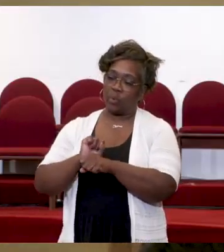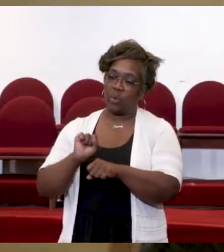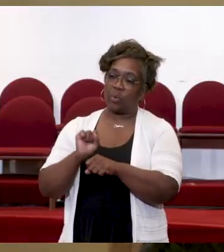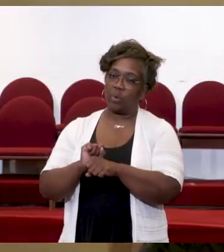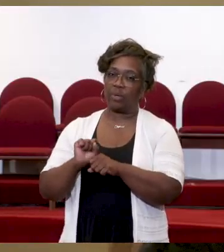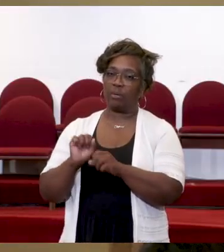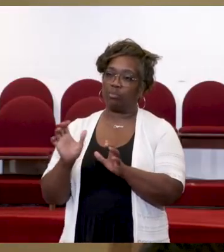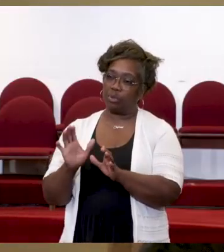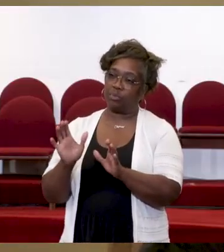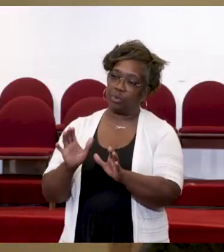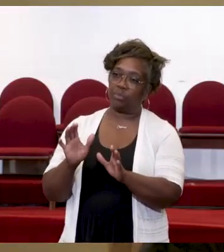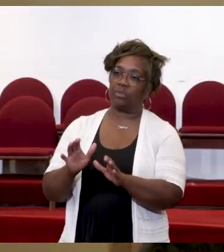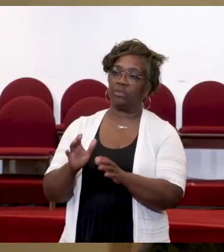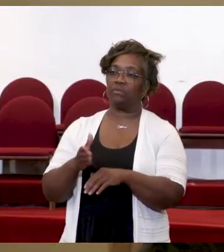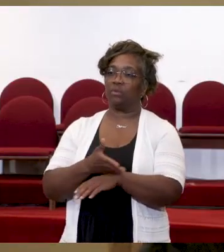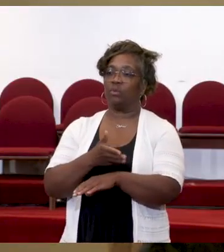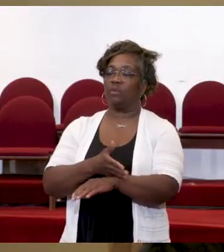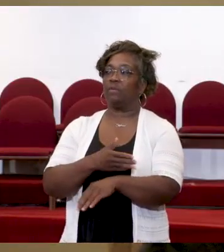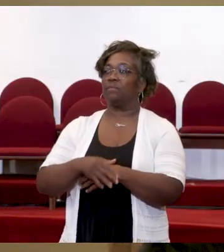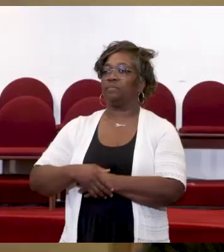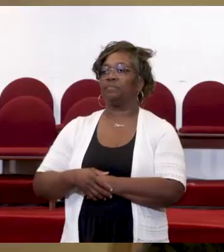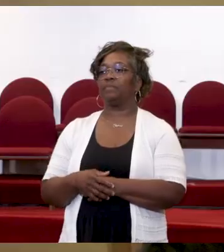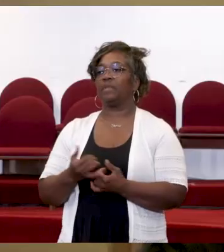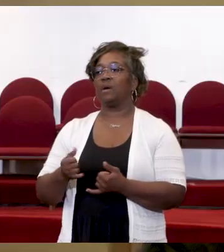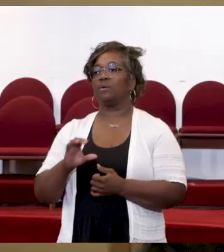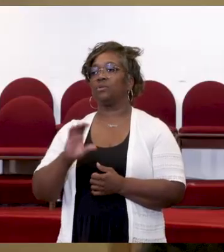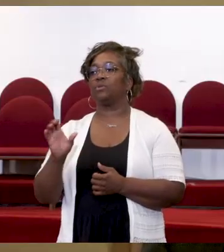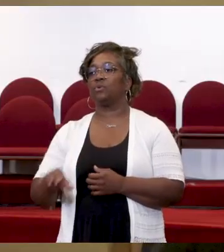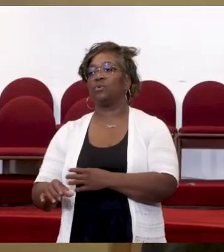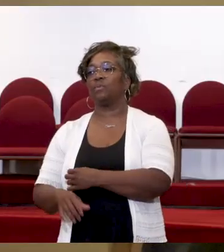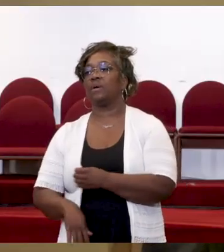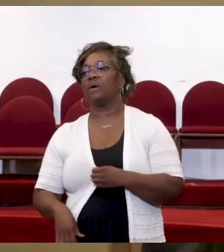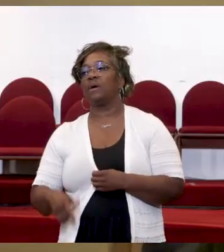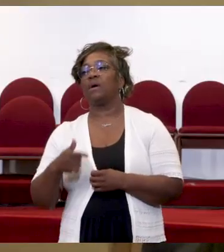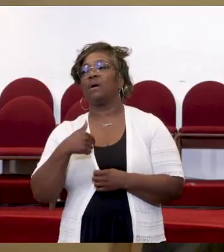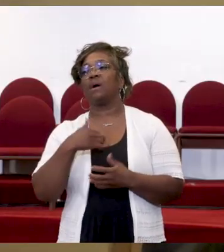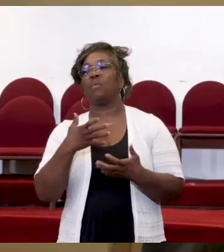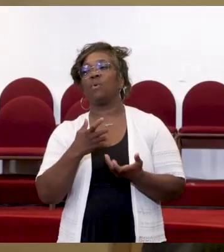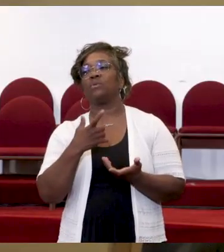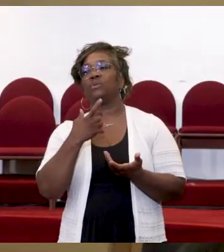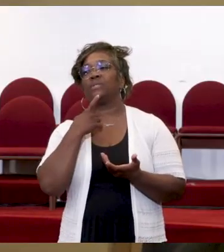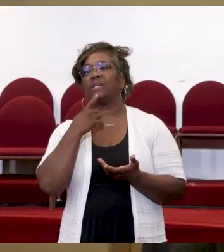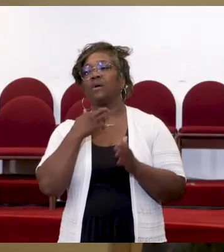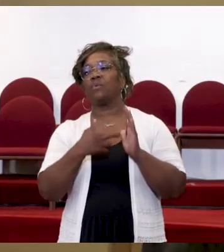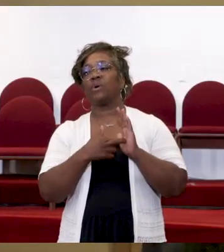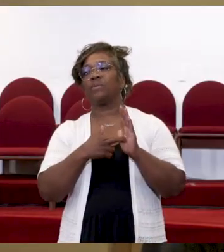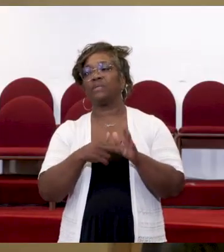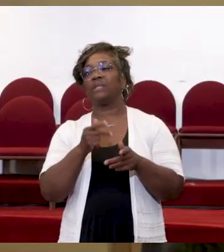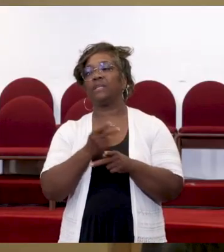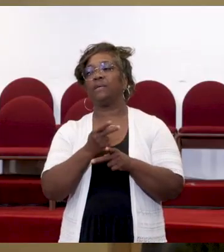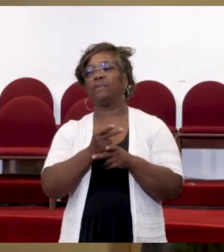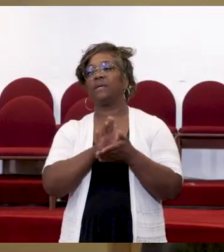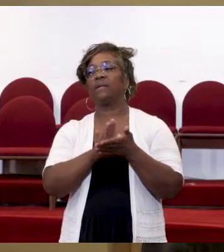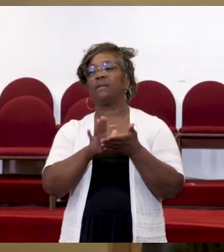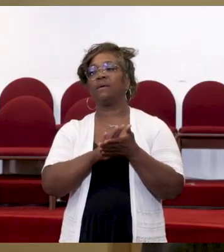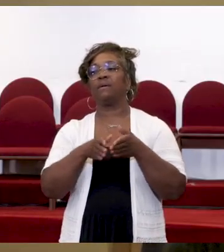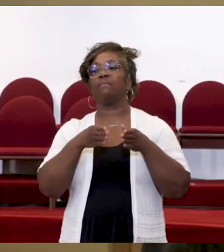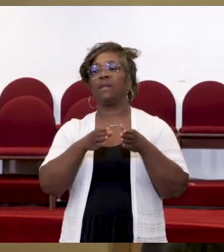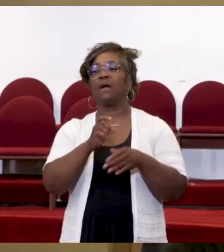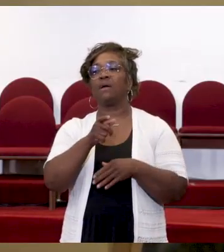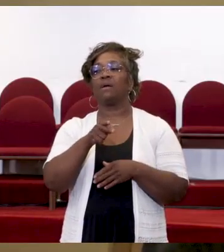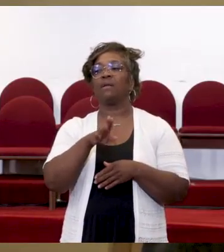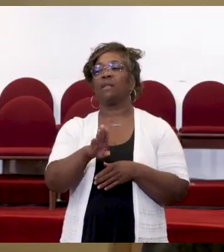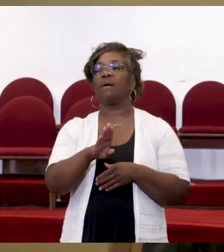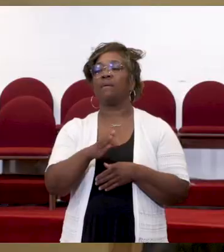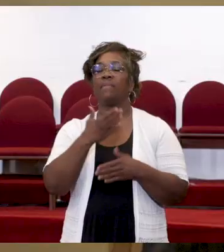talk to somebody at home. All right, this is from Zenaida Flores. I'd like to say on behalf of Keep It Clean Block Club and Crosswells Community